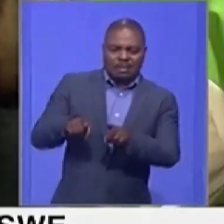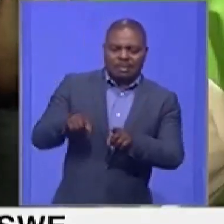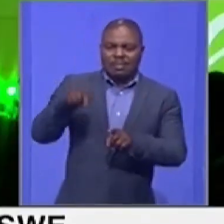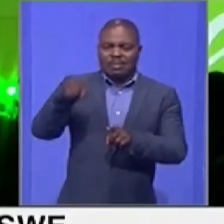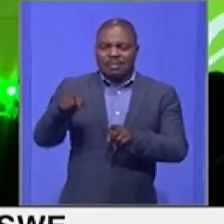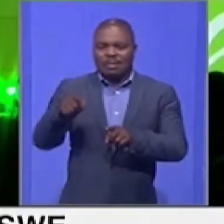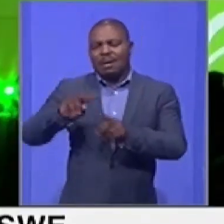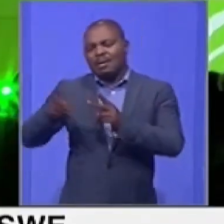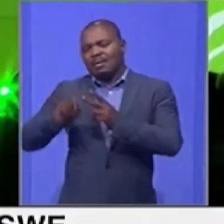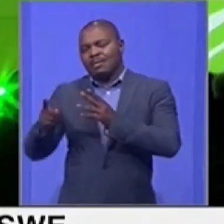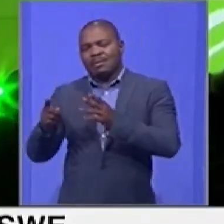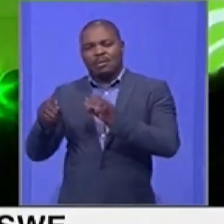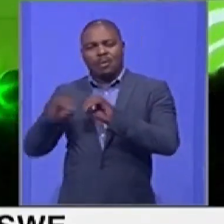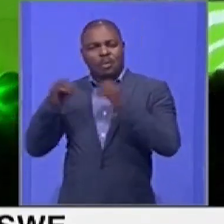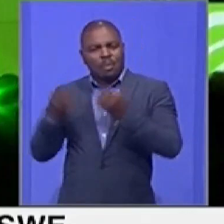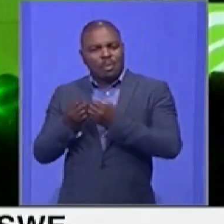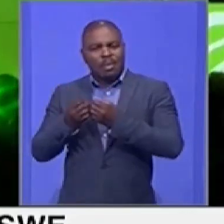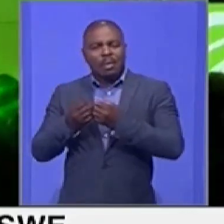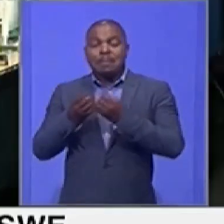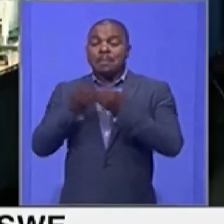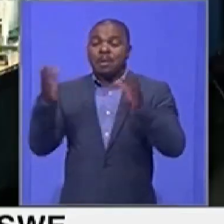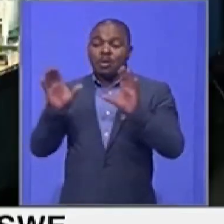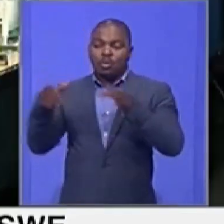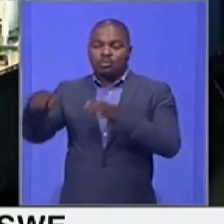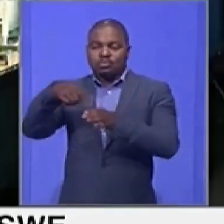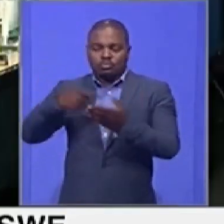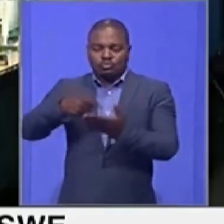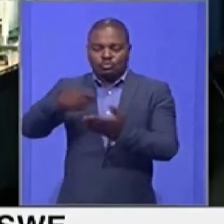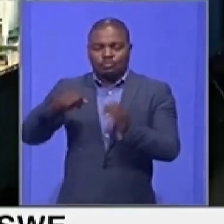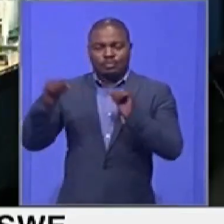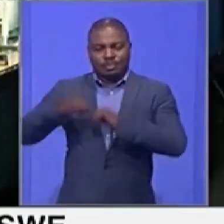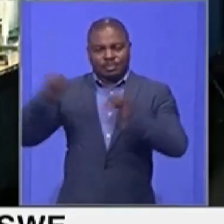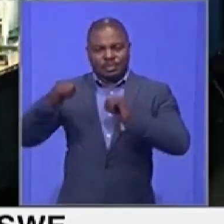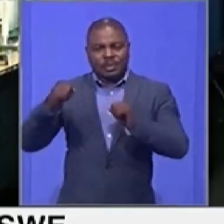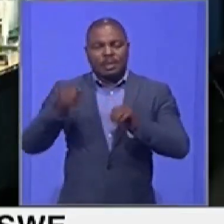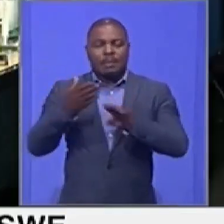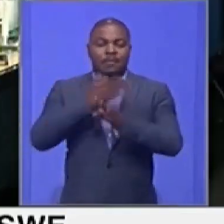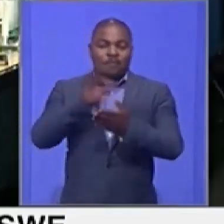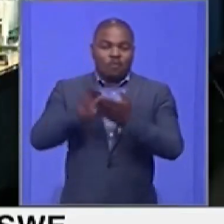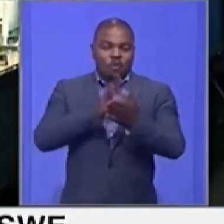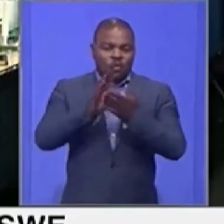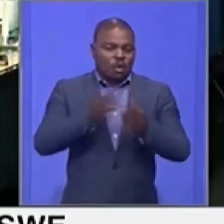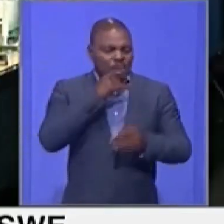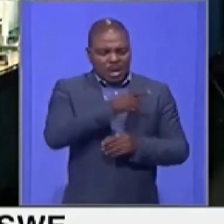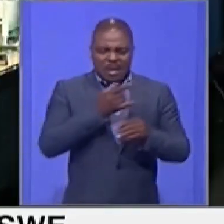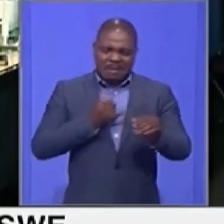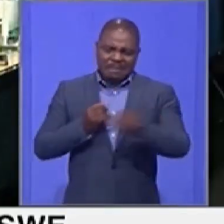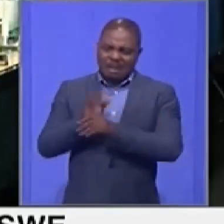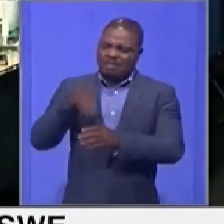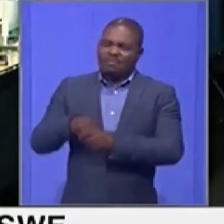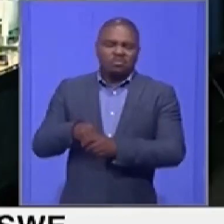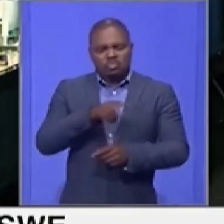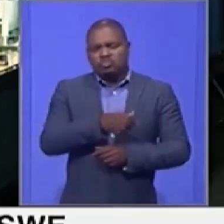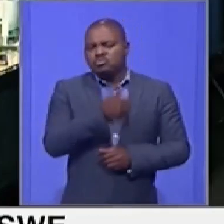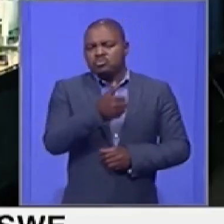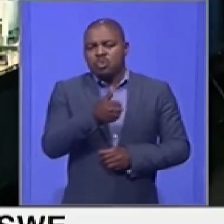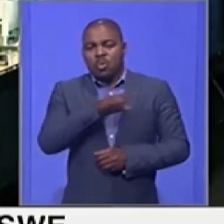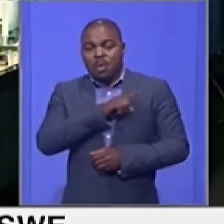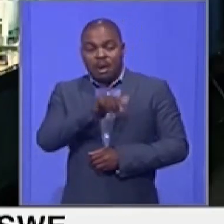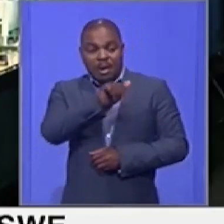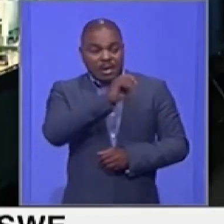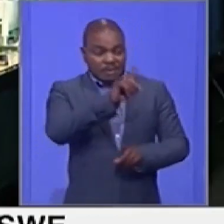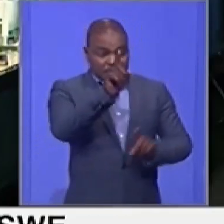mantsi mo makoko kganetso a le mantsi a sainileng tumelano ya pele ga ditlhopho ya go dirisana mmogo fa ANC e